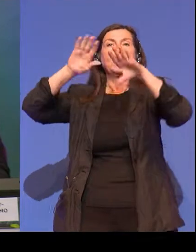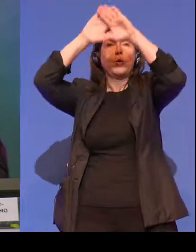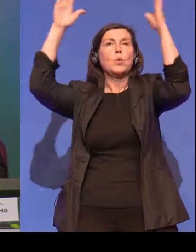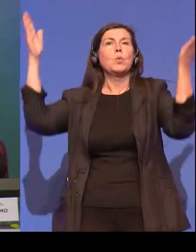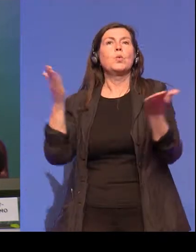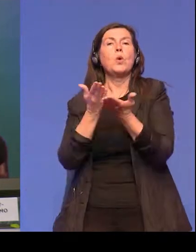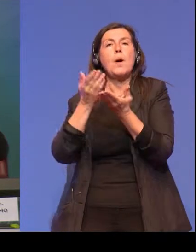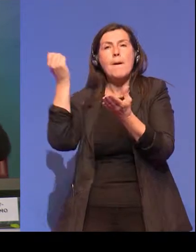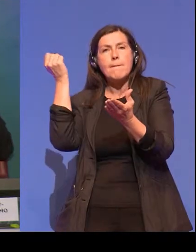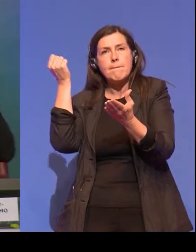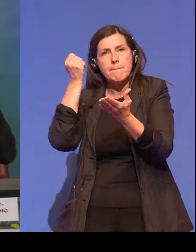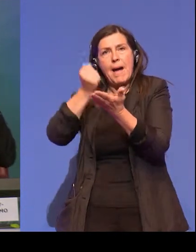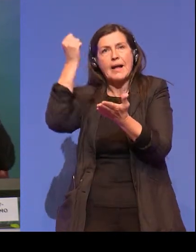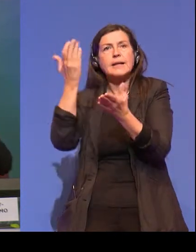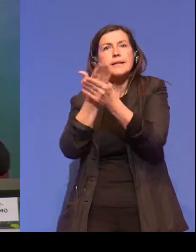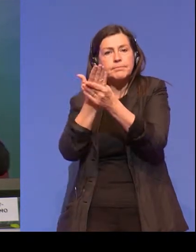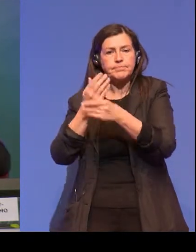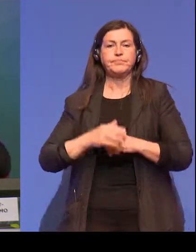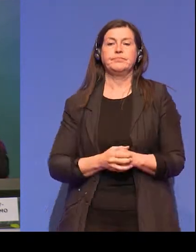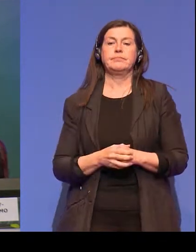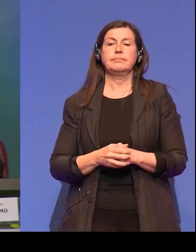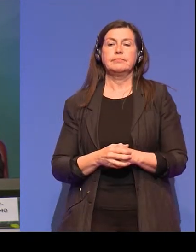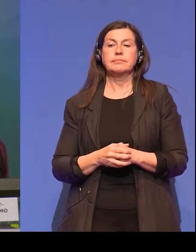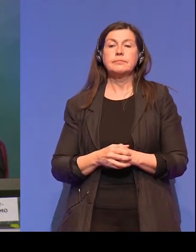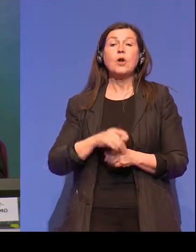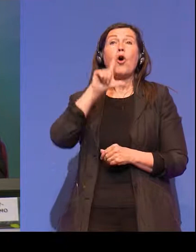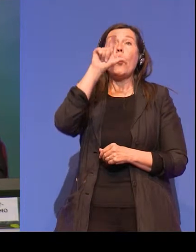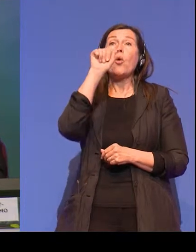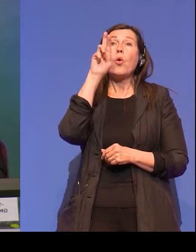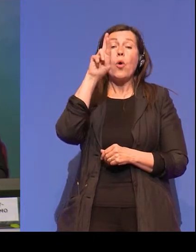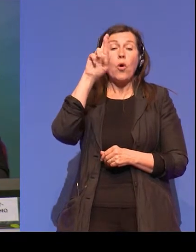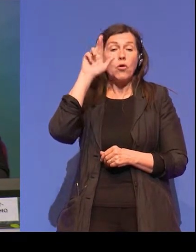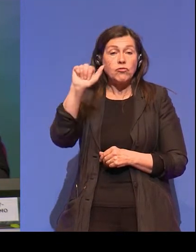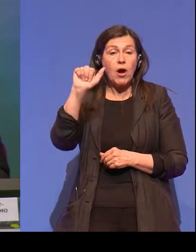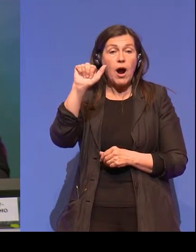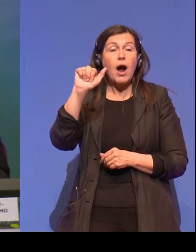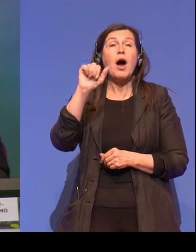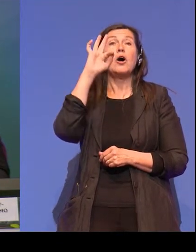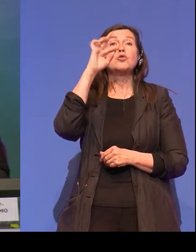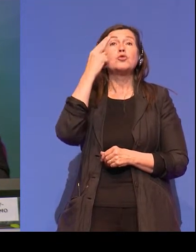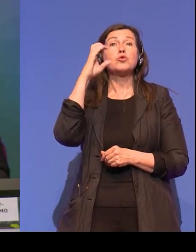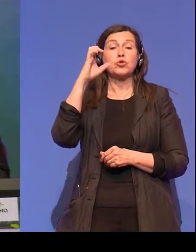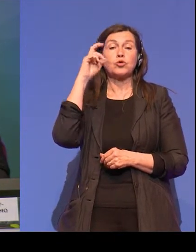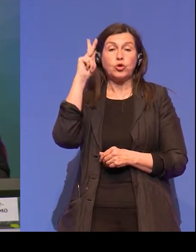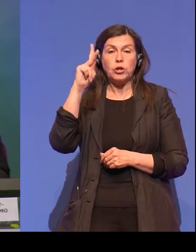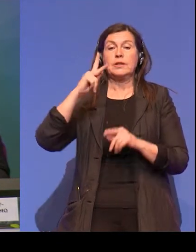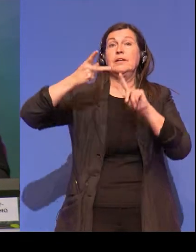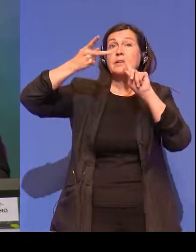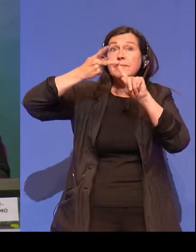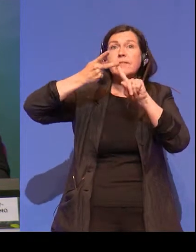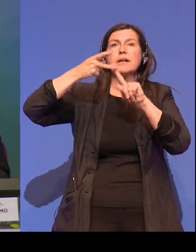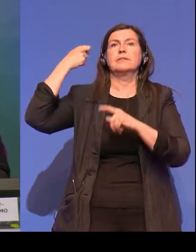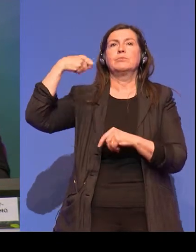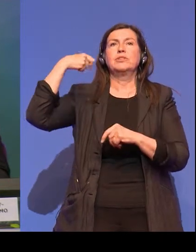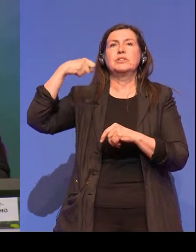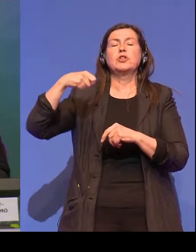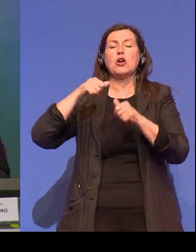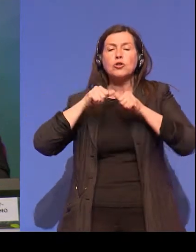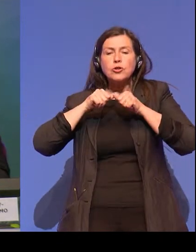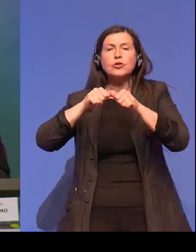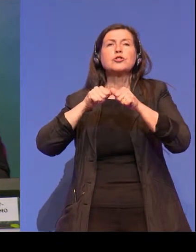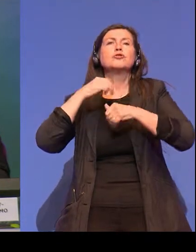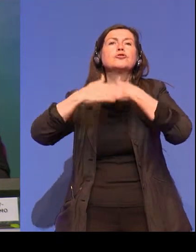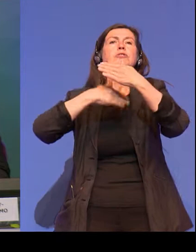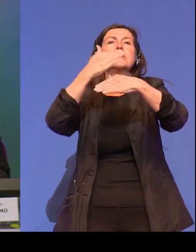Fekitomoaloa Utoikamanu, UN Under-Secretary General and High Representative for the Least Developed